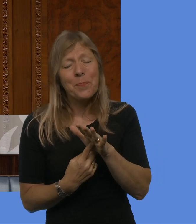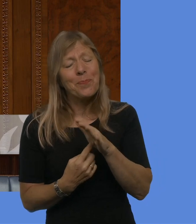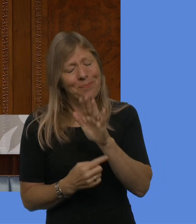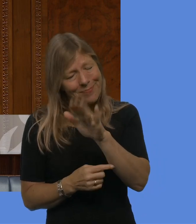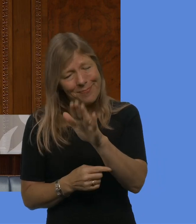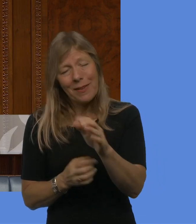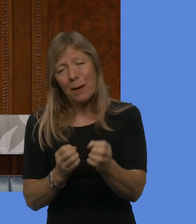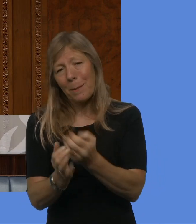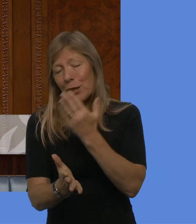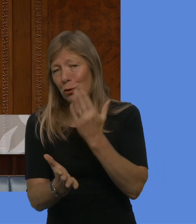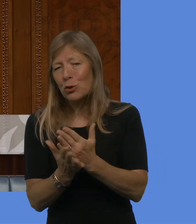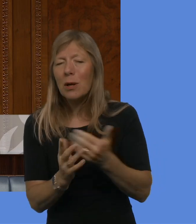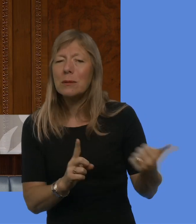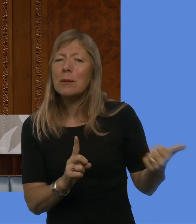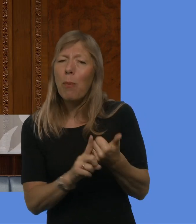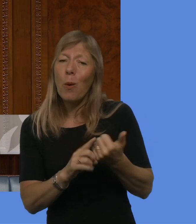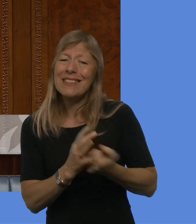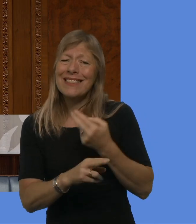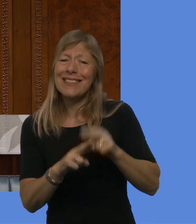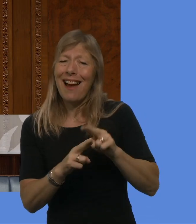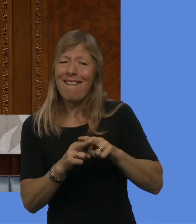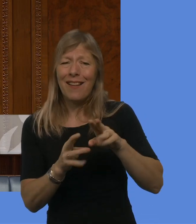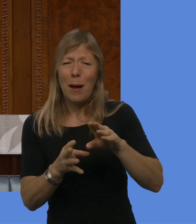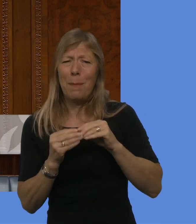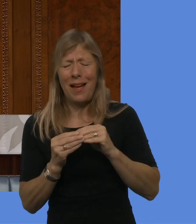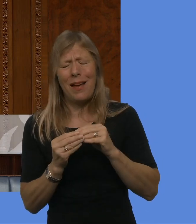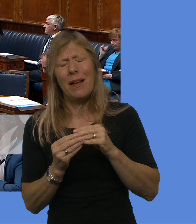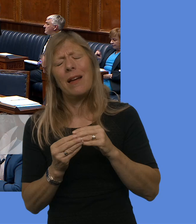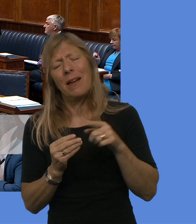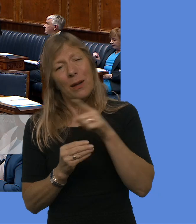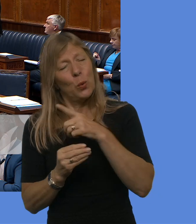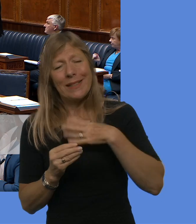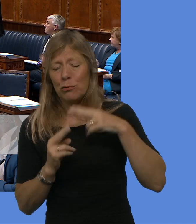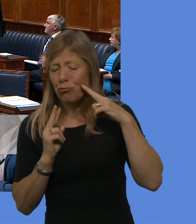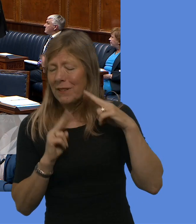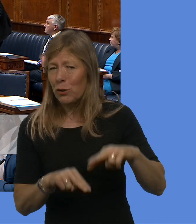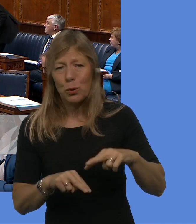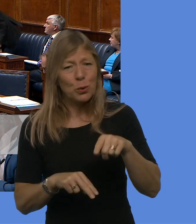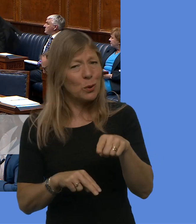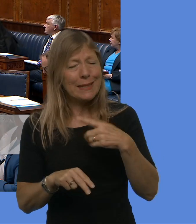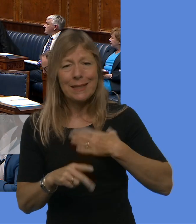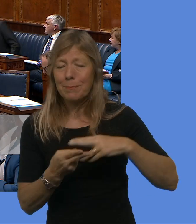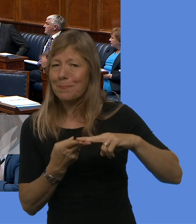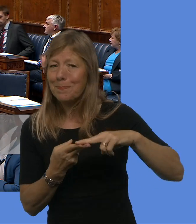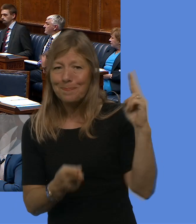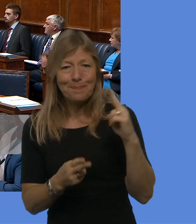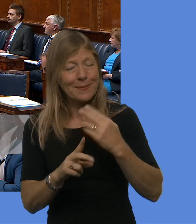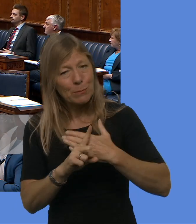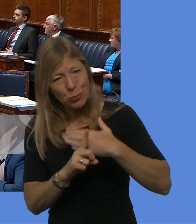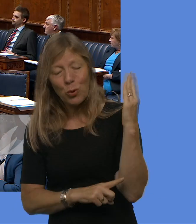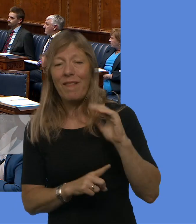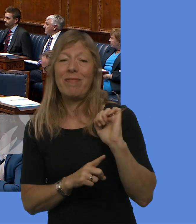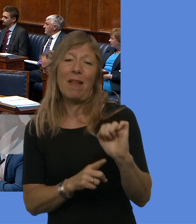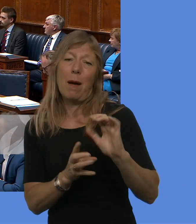grading review that they need. Could the Minister provide an update on his work to secure those vital funds for that sector? Thank you,